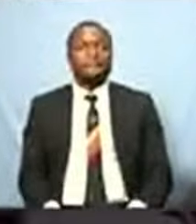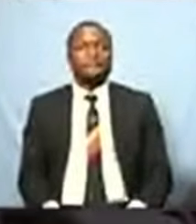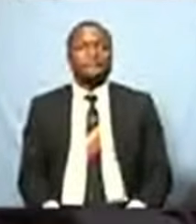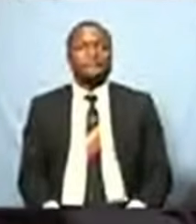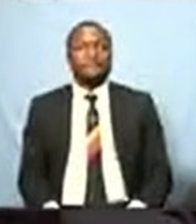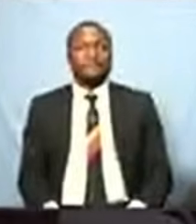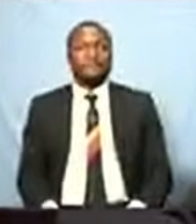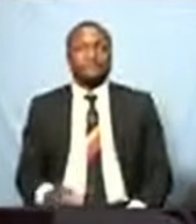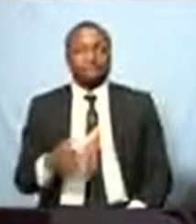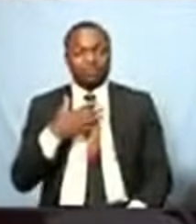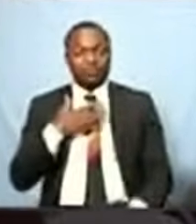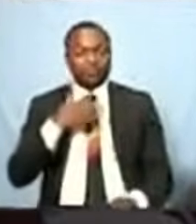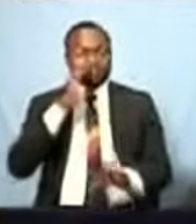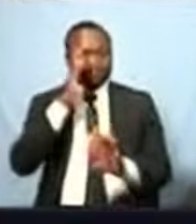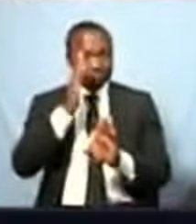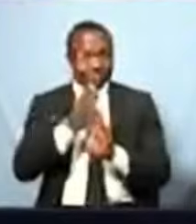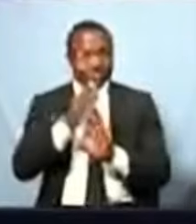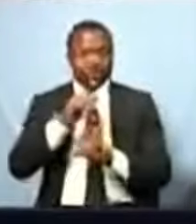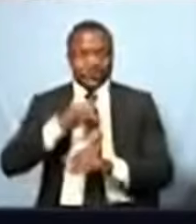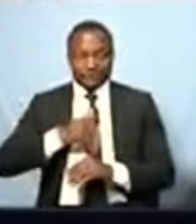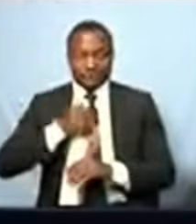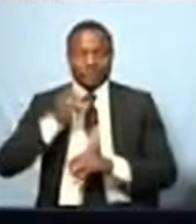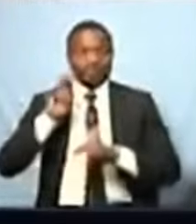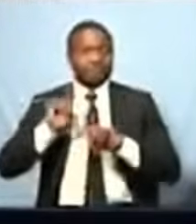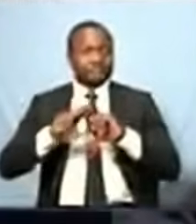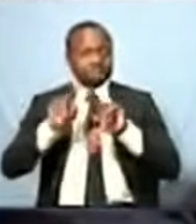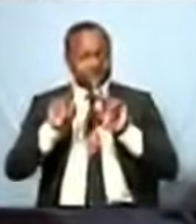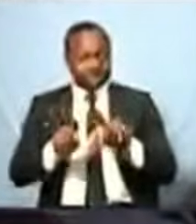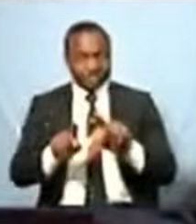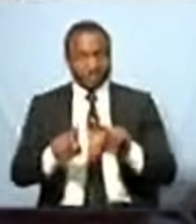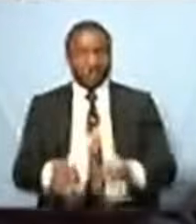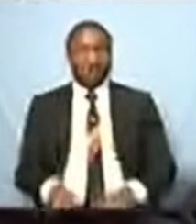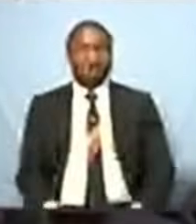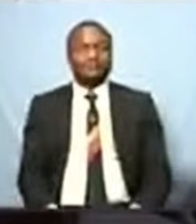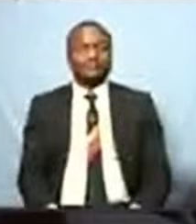I'll confine myself, Chairperson, and